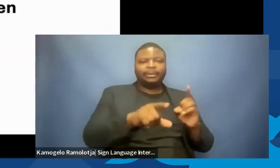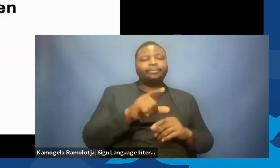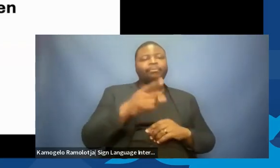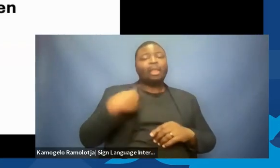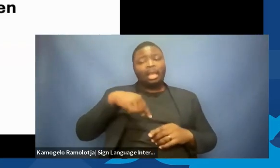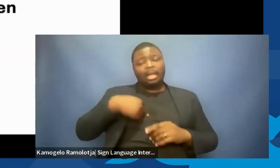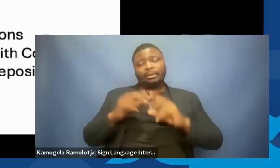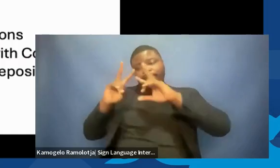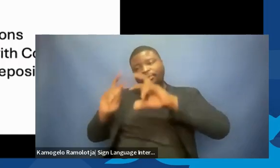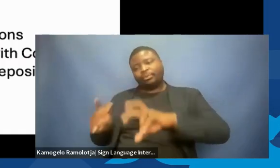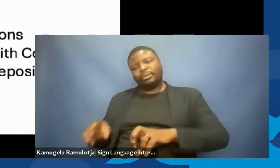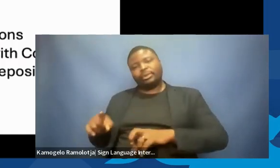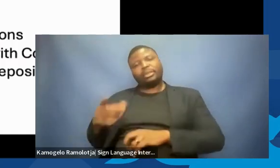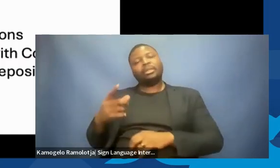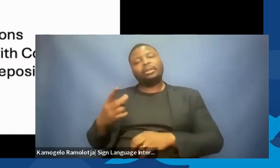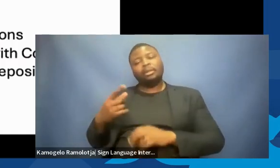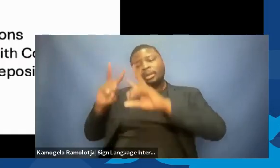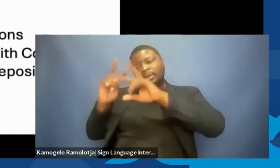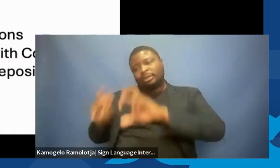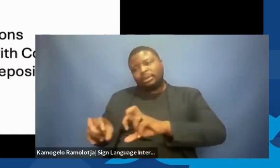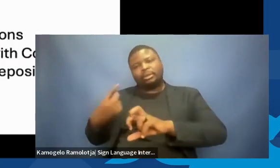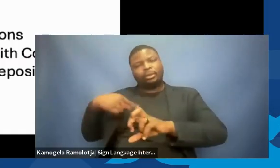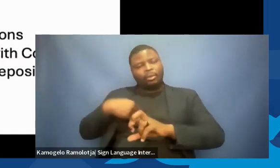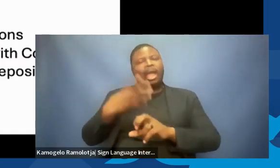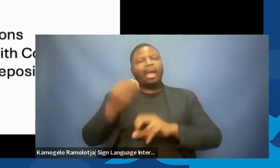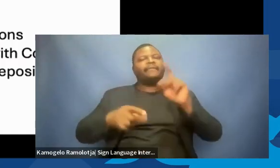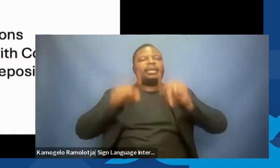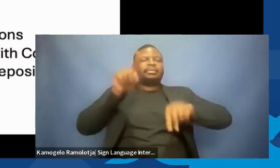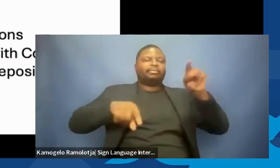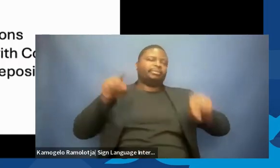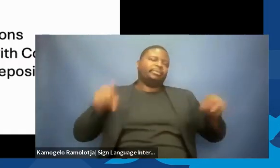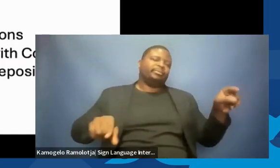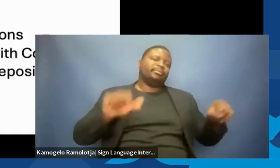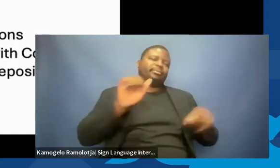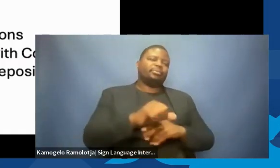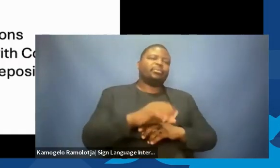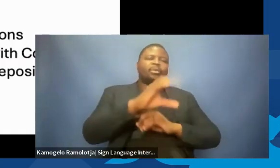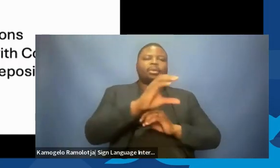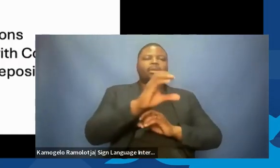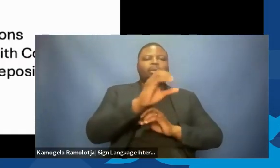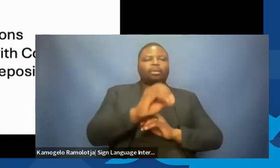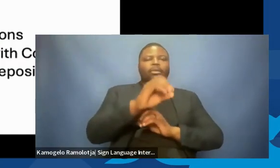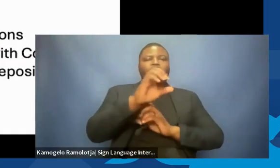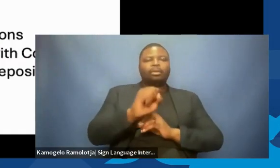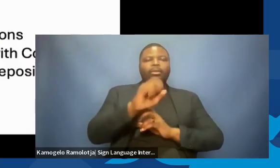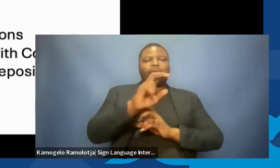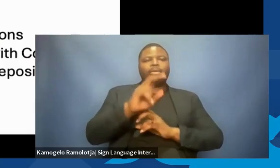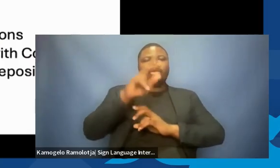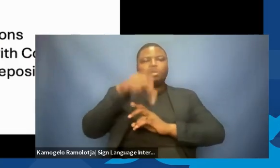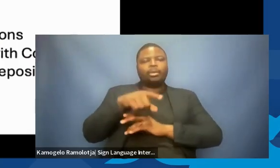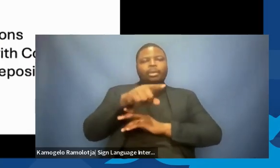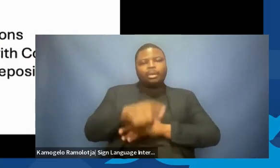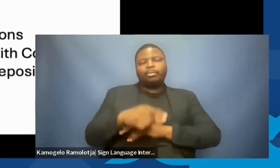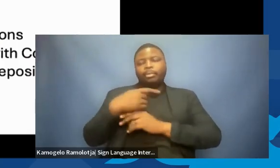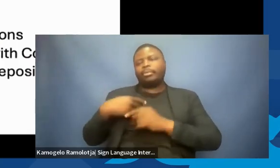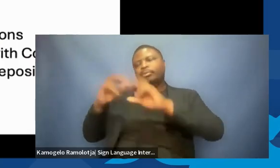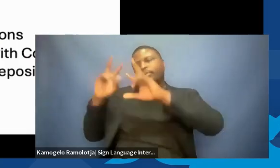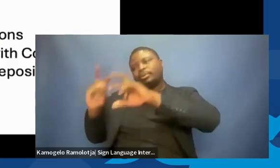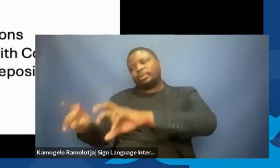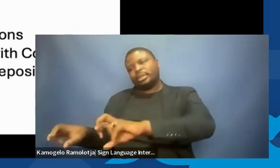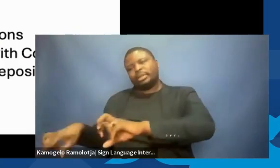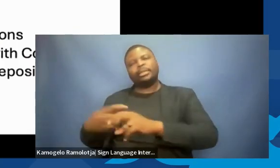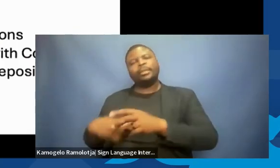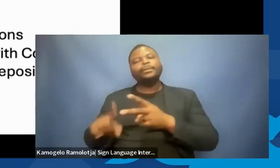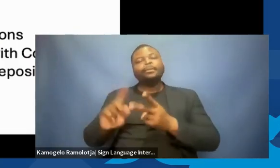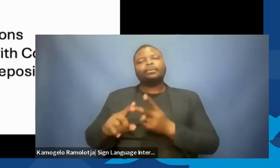I'll explain a little bit more as we go on. I mentioned the service delivery. So when looking at our research outputs,